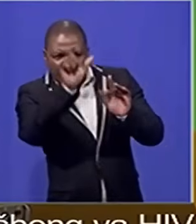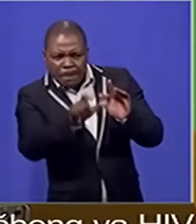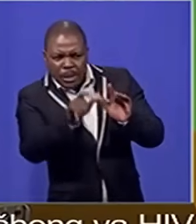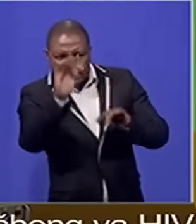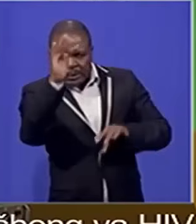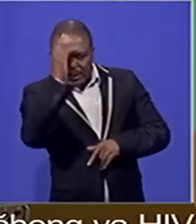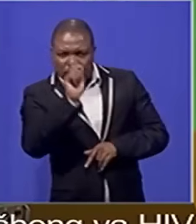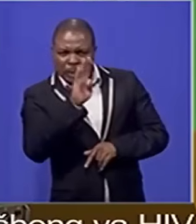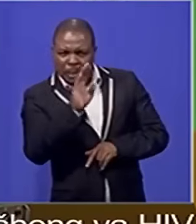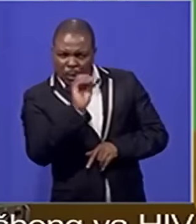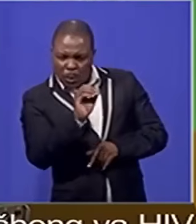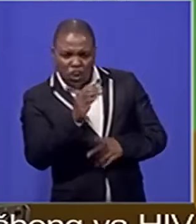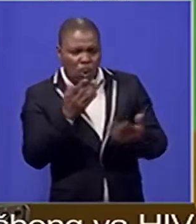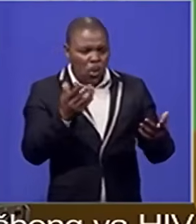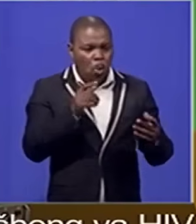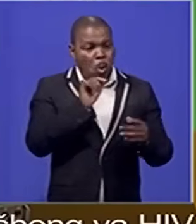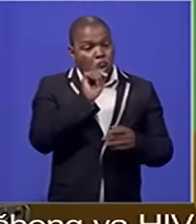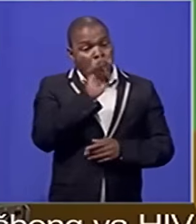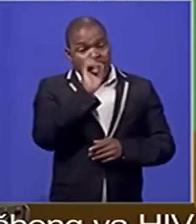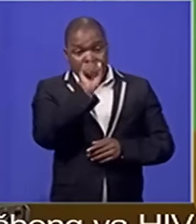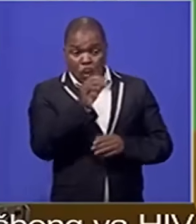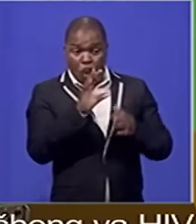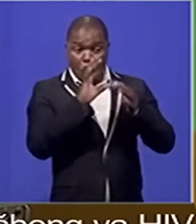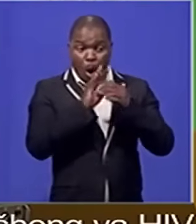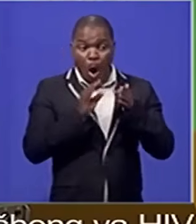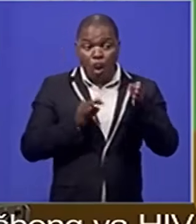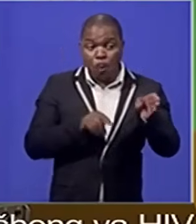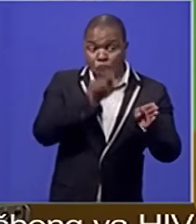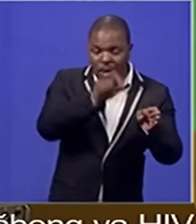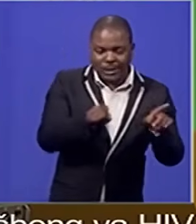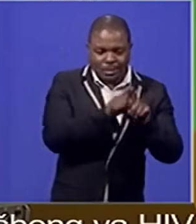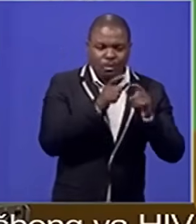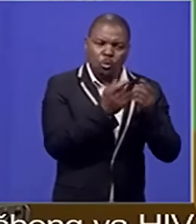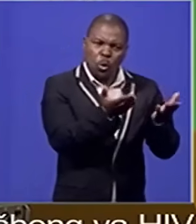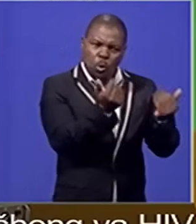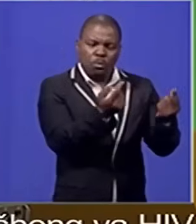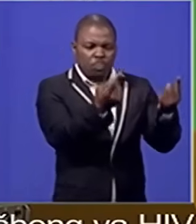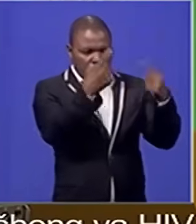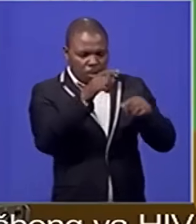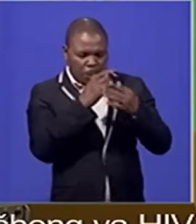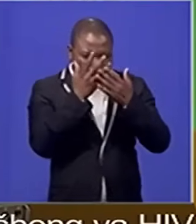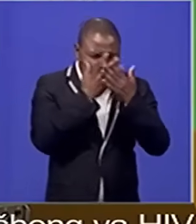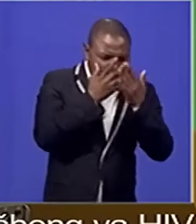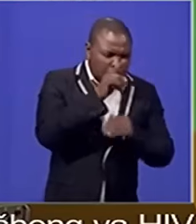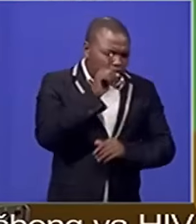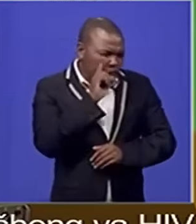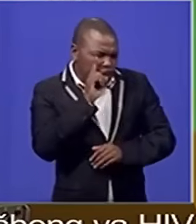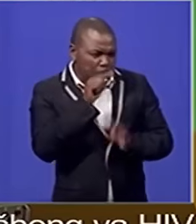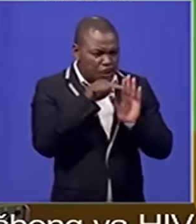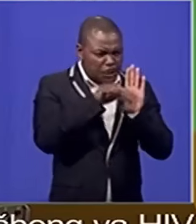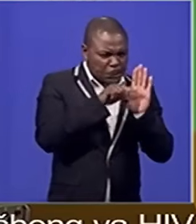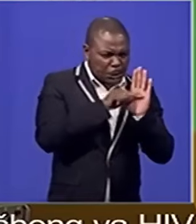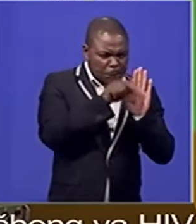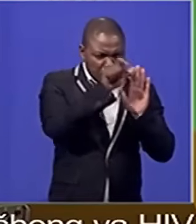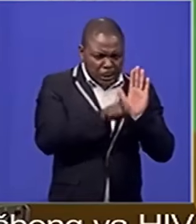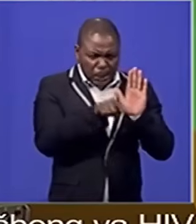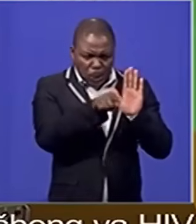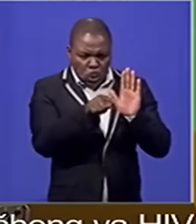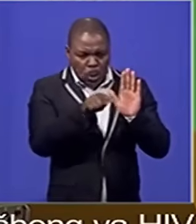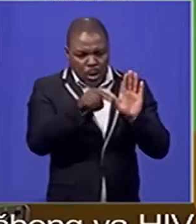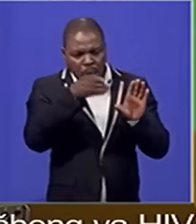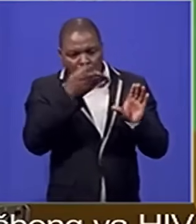TB if ka gae go na le motho o na leng TB then ra ba bitša le bona ra ba screena re ba le negative ba phela le motho o na leng TB